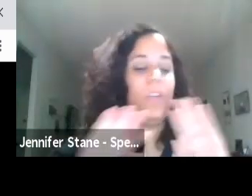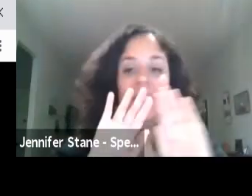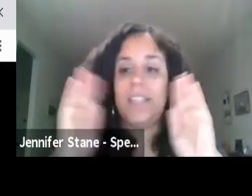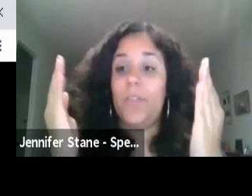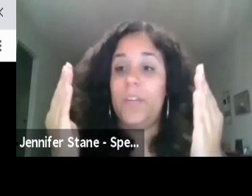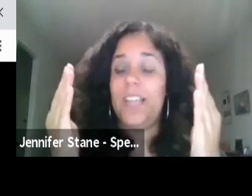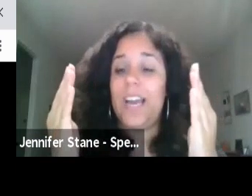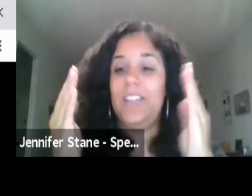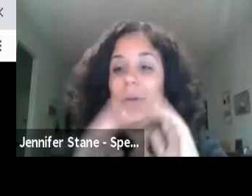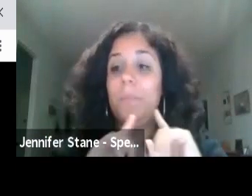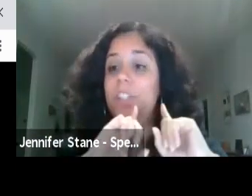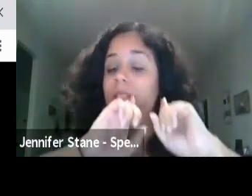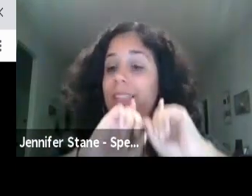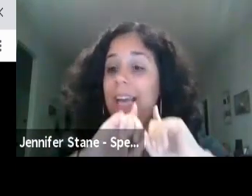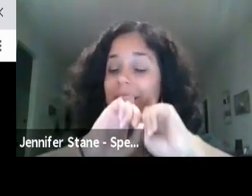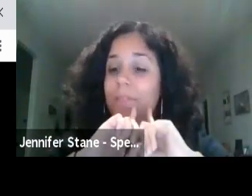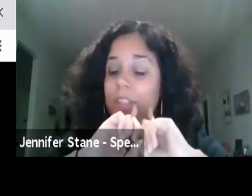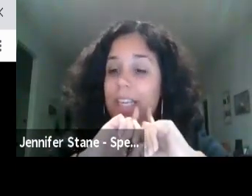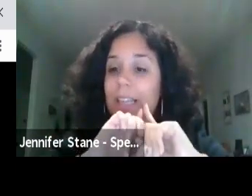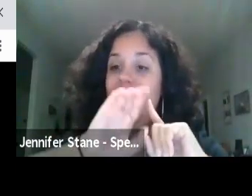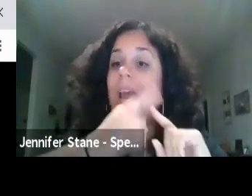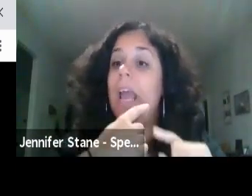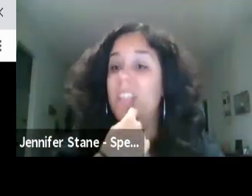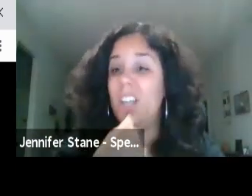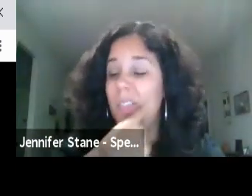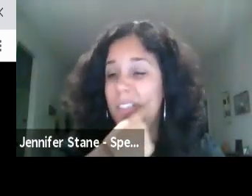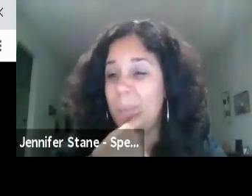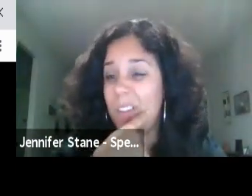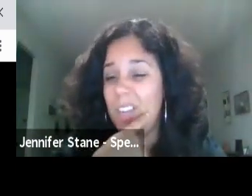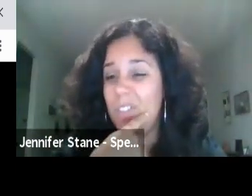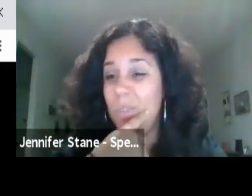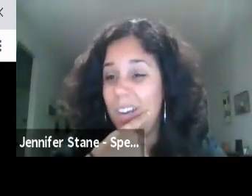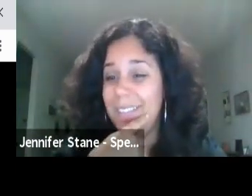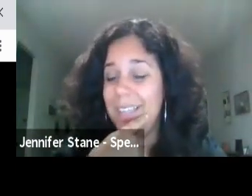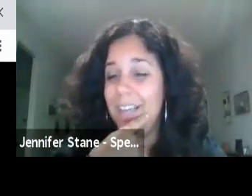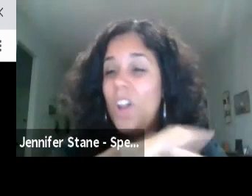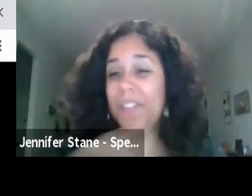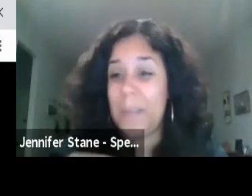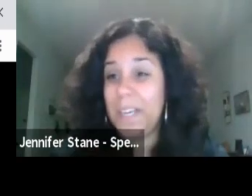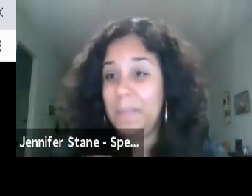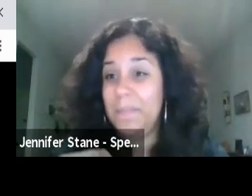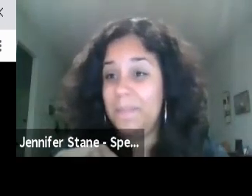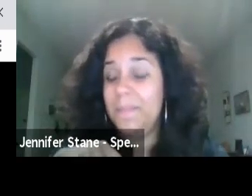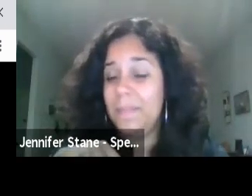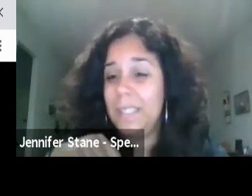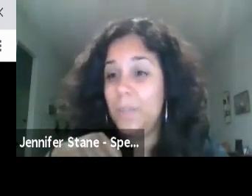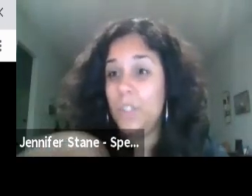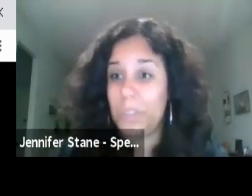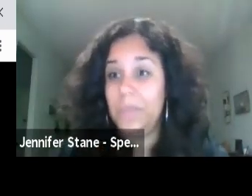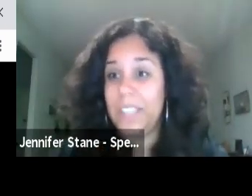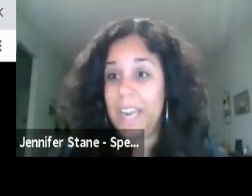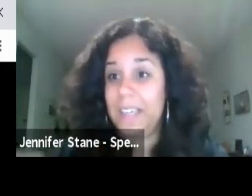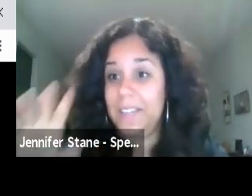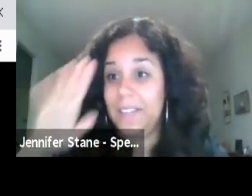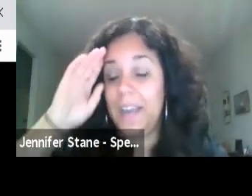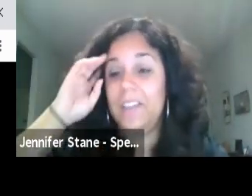If you can see, it's got 3 sides, so it brushes the sides of your teeth and the top part that you chew on all at the same time, which is